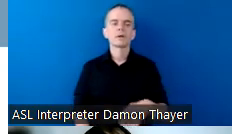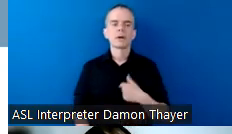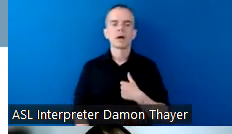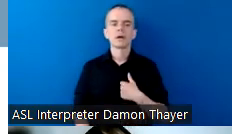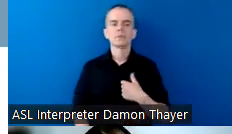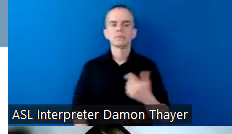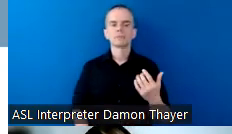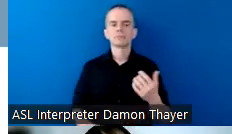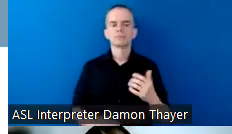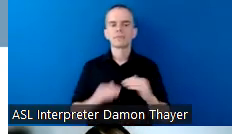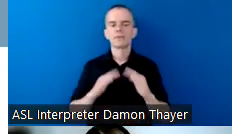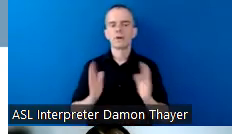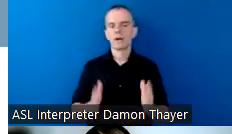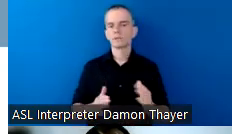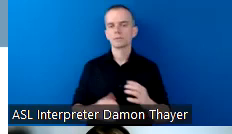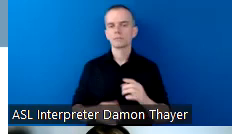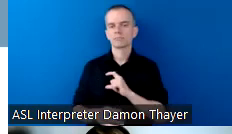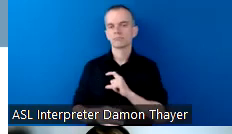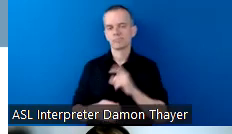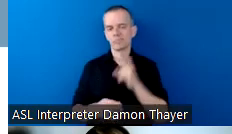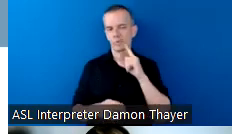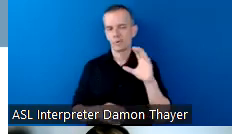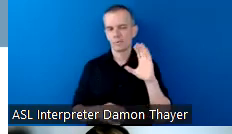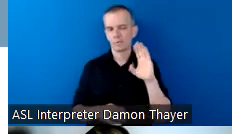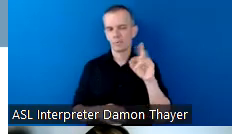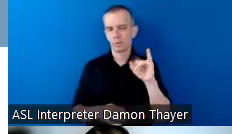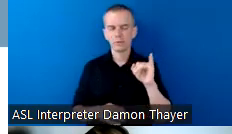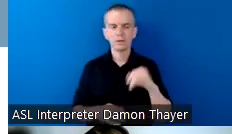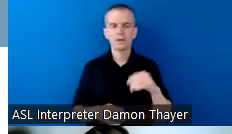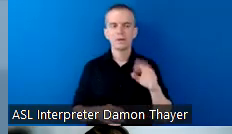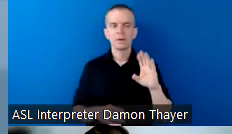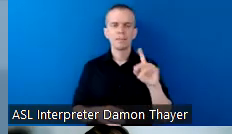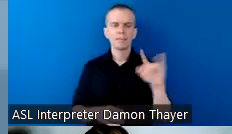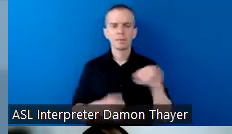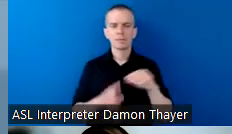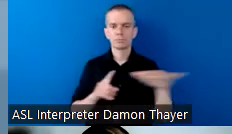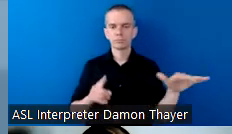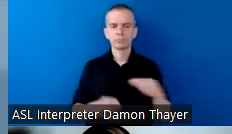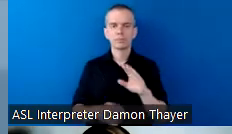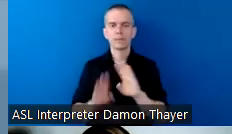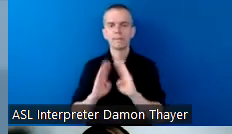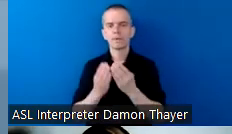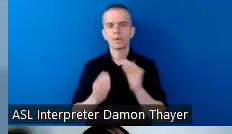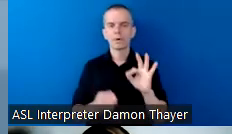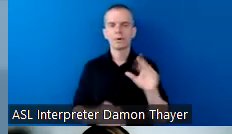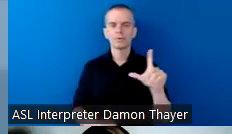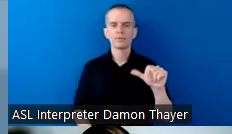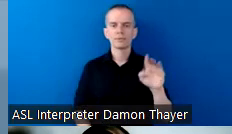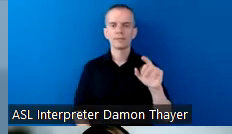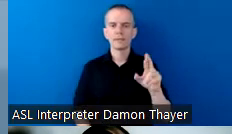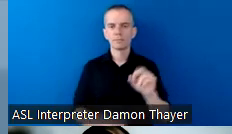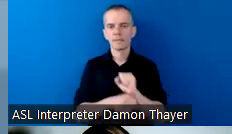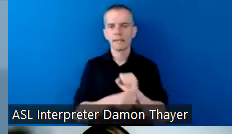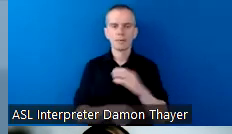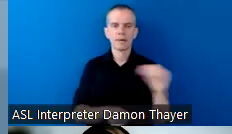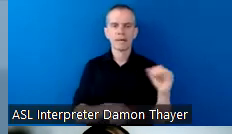at BOLI, and BOLI is the Bureau of Labor and Industries, which is a state agency. Oh,